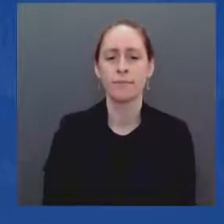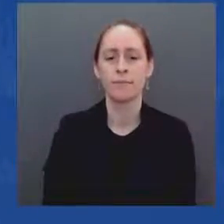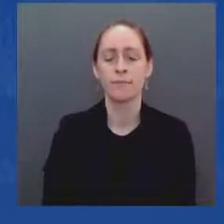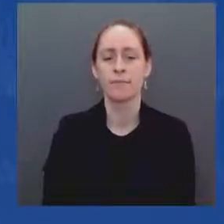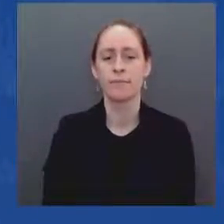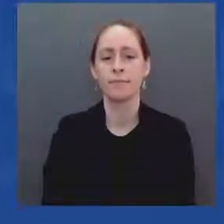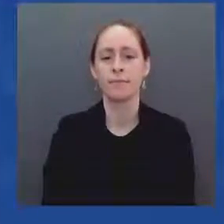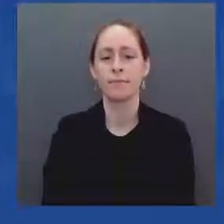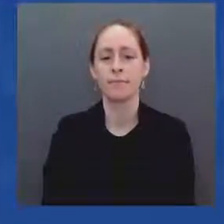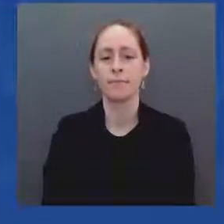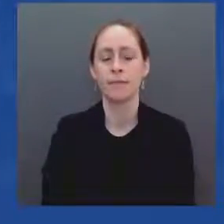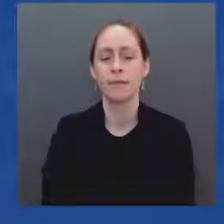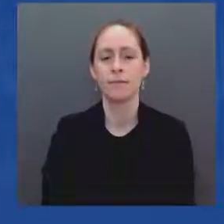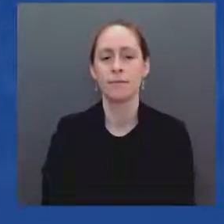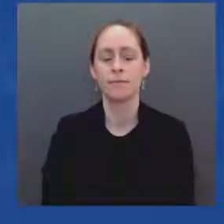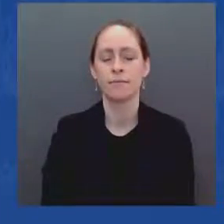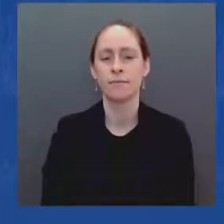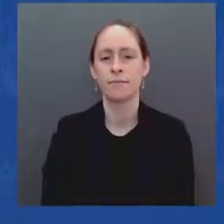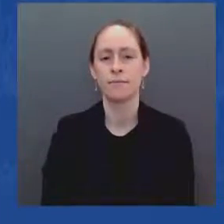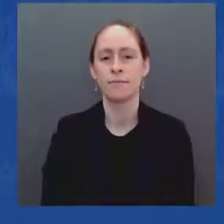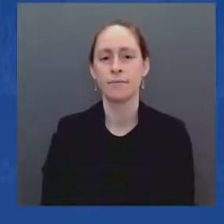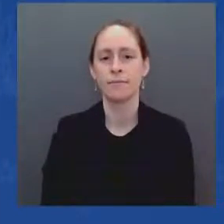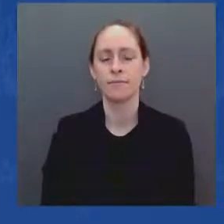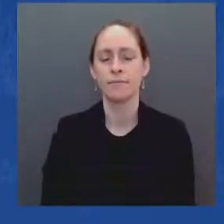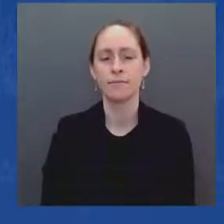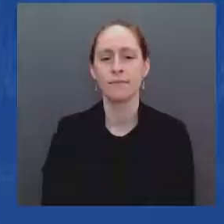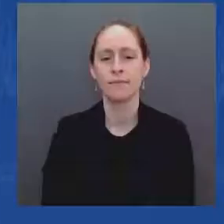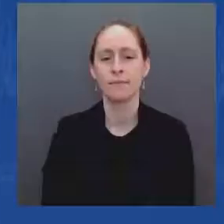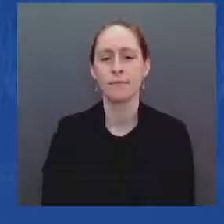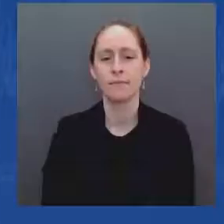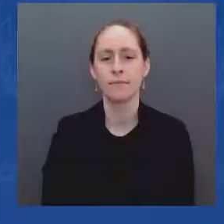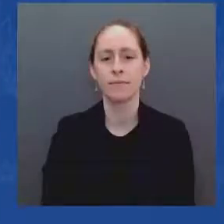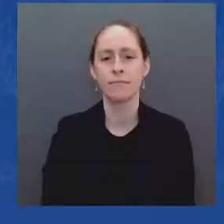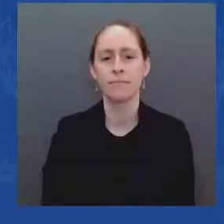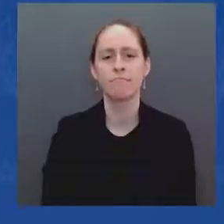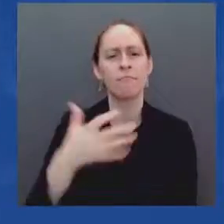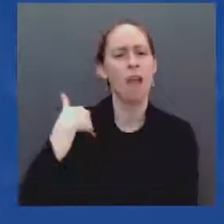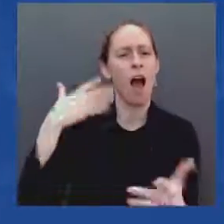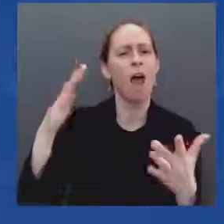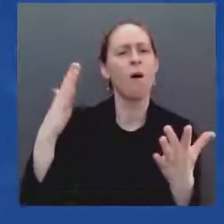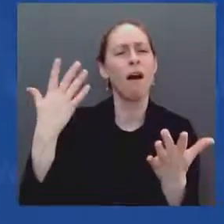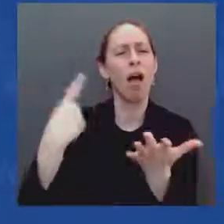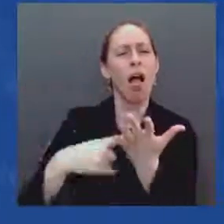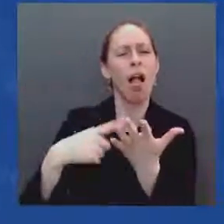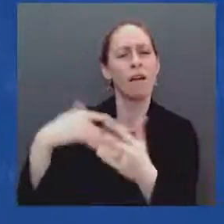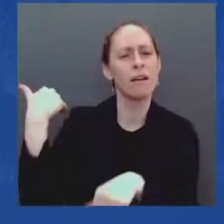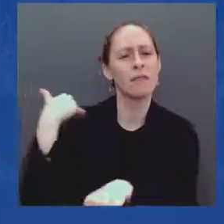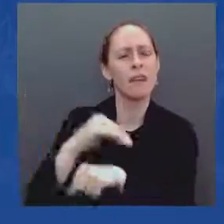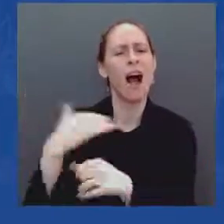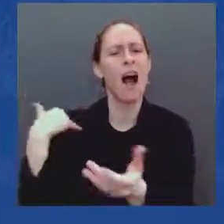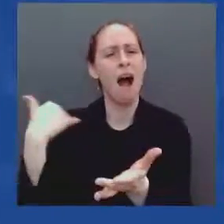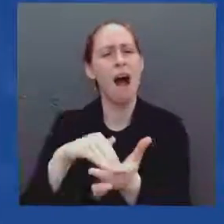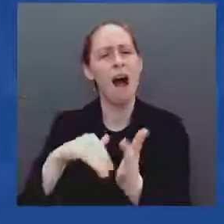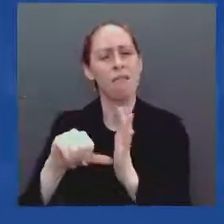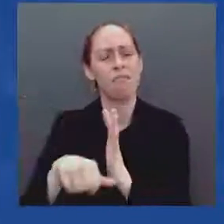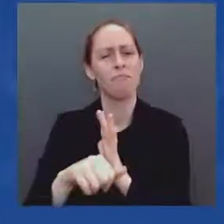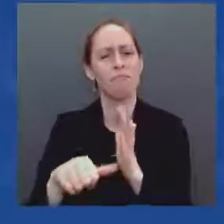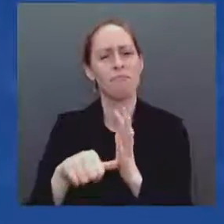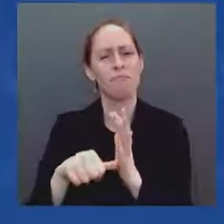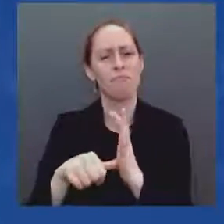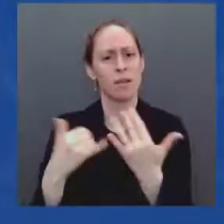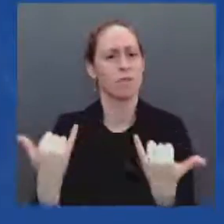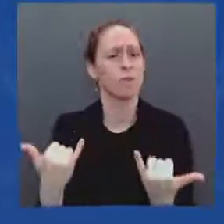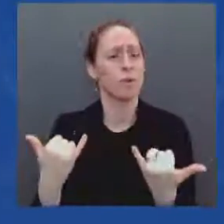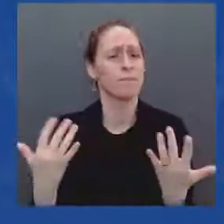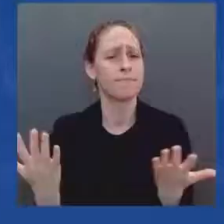in a more casual way, we are at an inflection point, and we have an opportunity. America is one of those nations, I think the